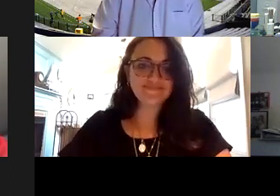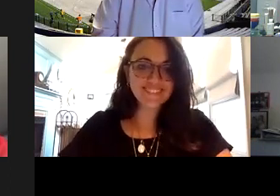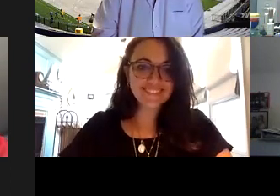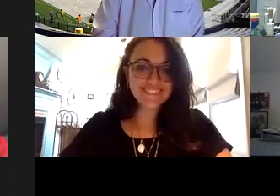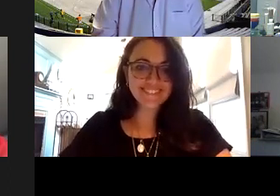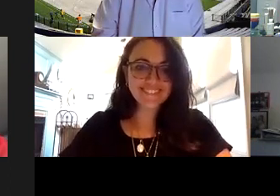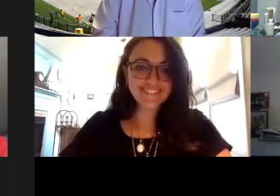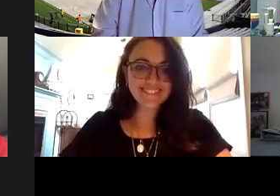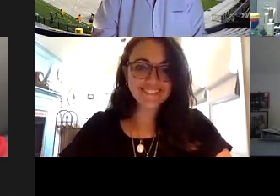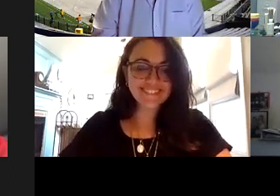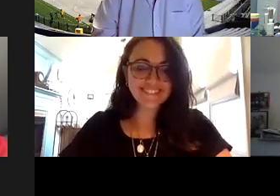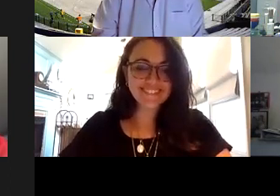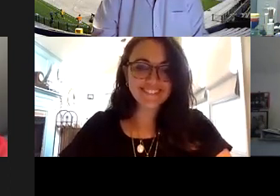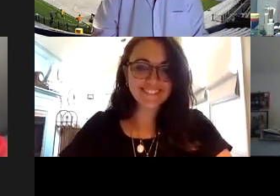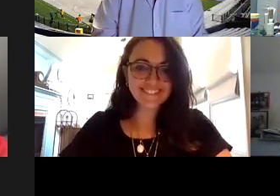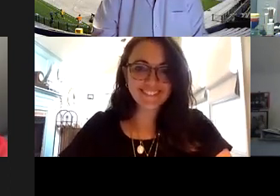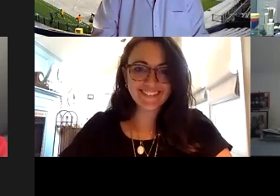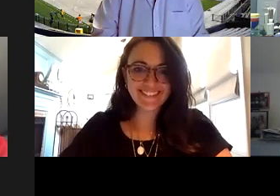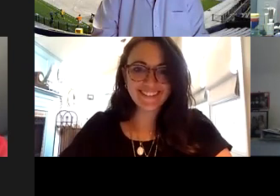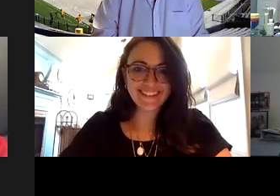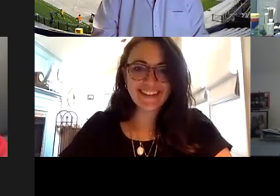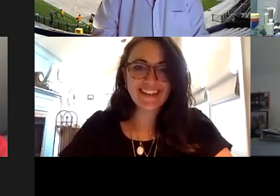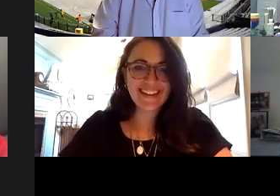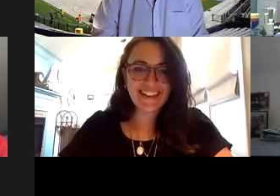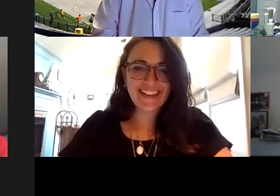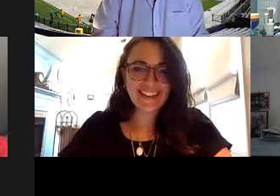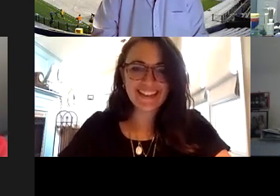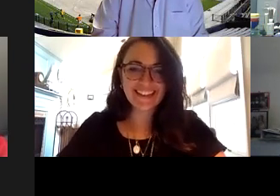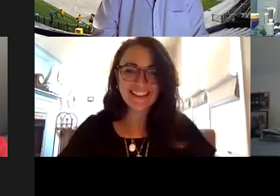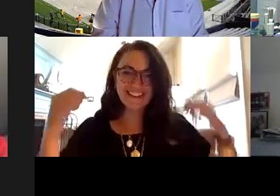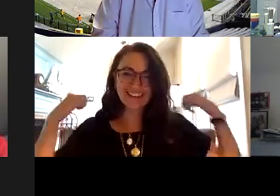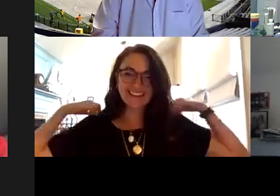Like, she should probably tell y'all when she's going to snap it, right?